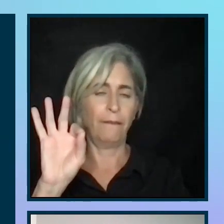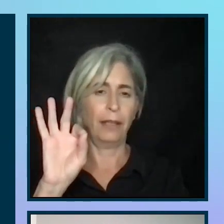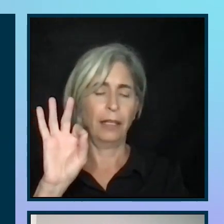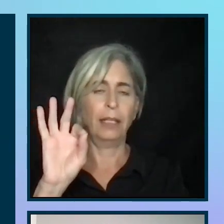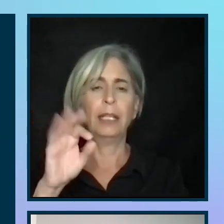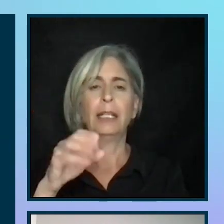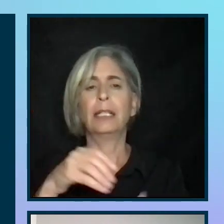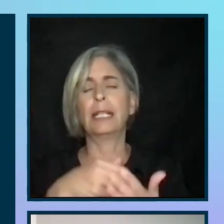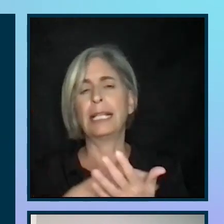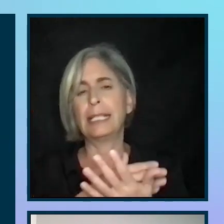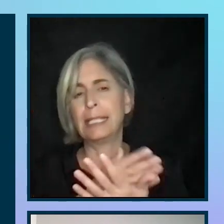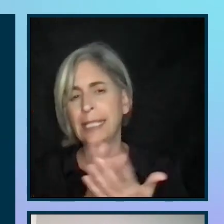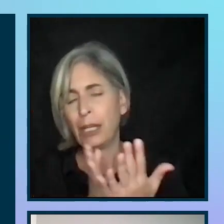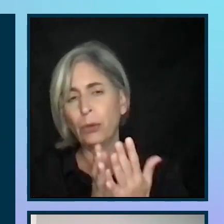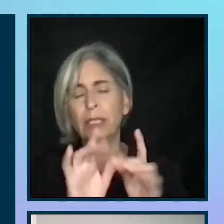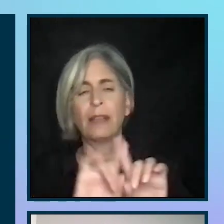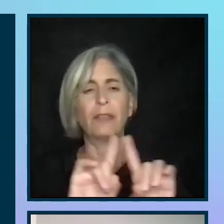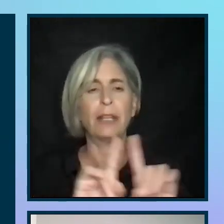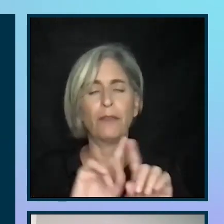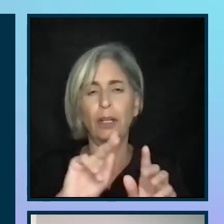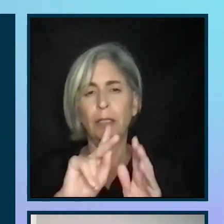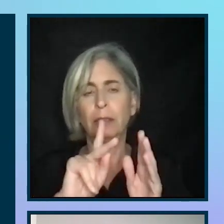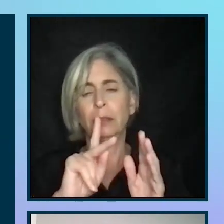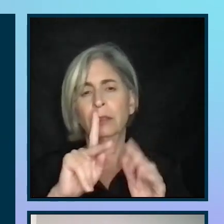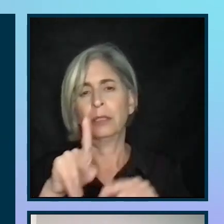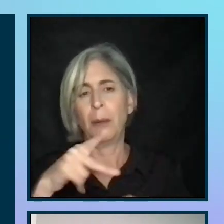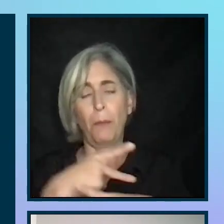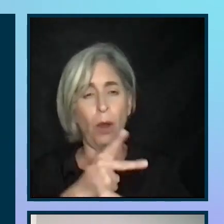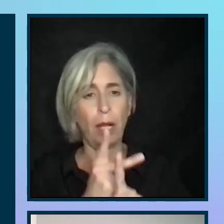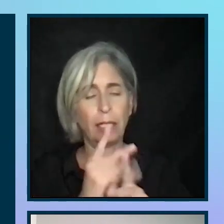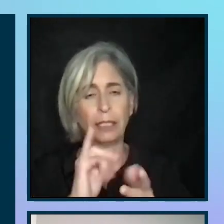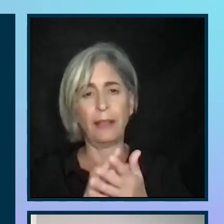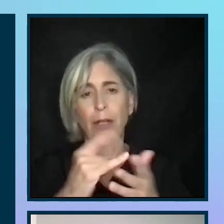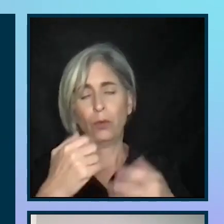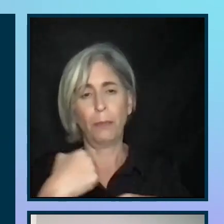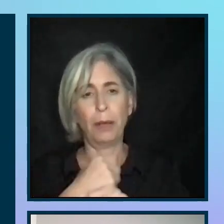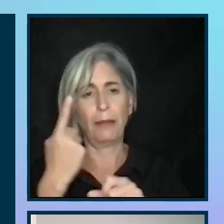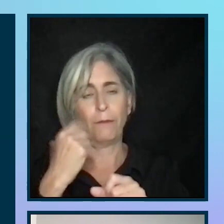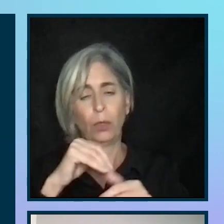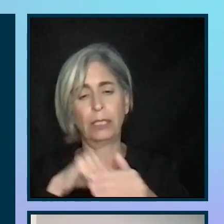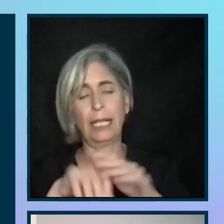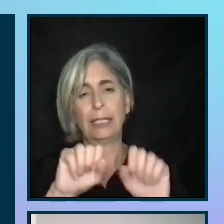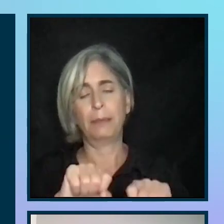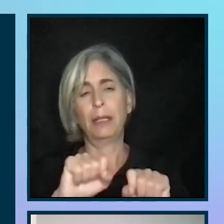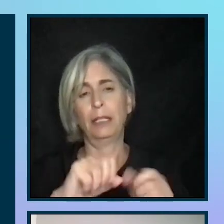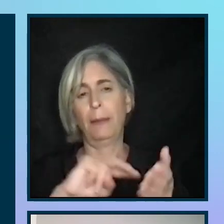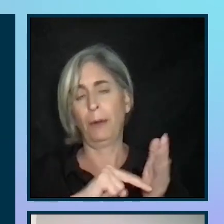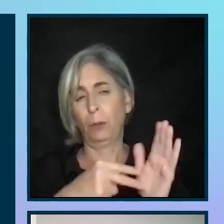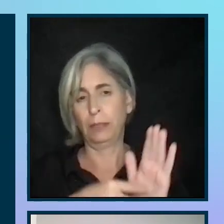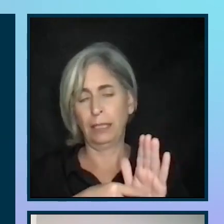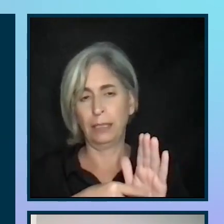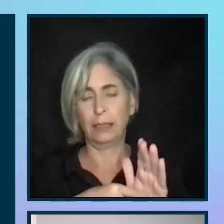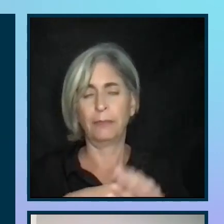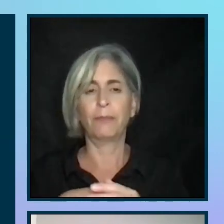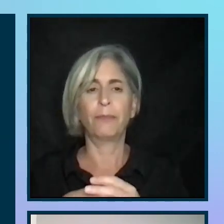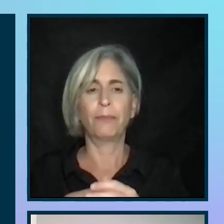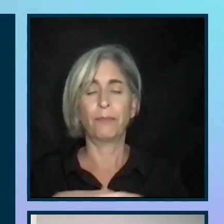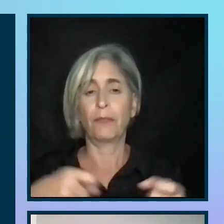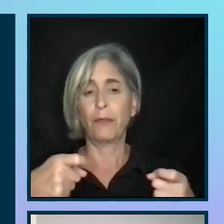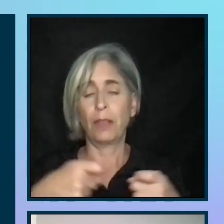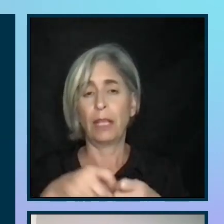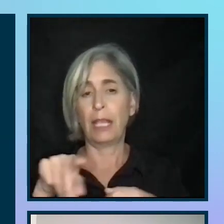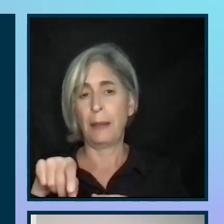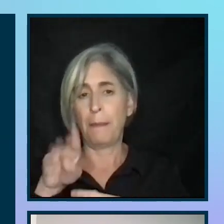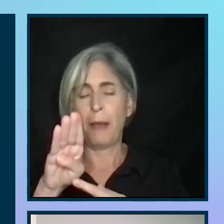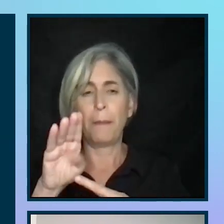of different products that are output at the same time and then evaluated for accessibility purposes. It does EPUB check for the EPUB, and then it